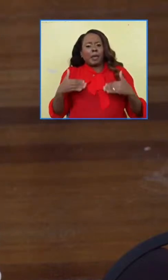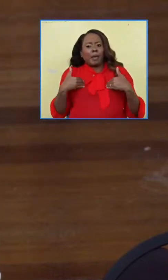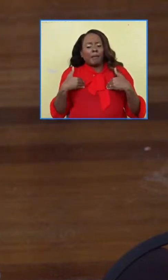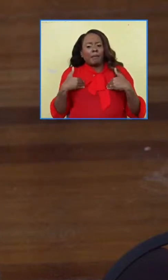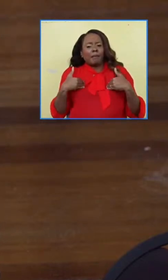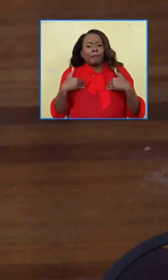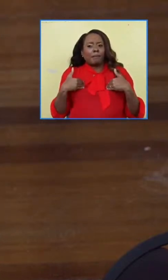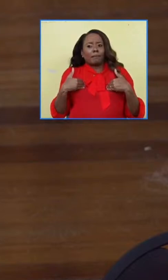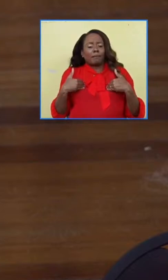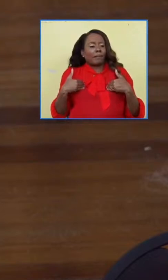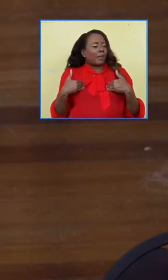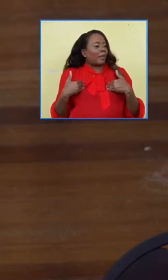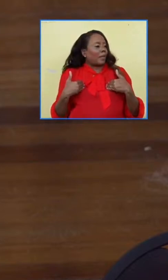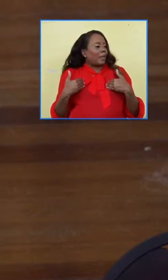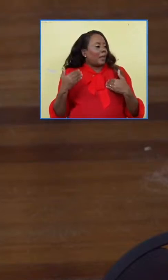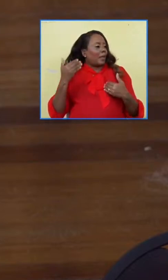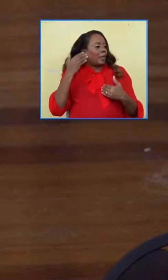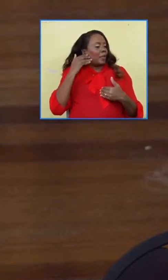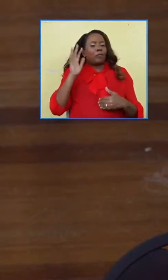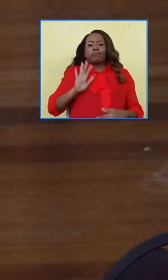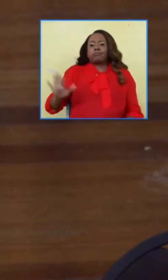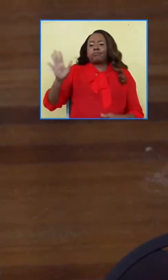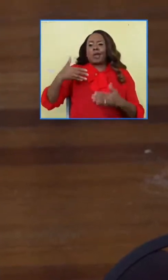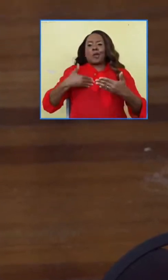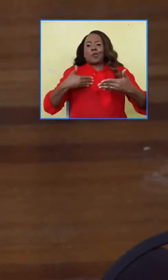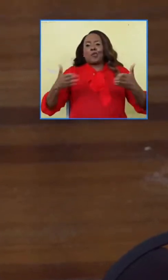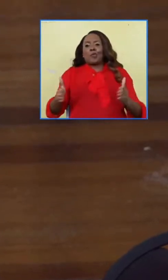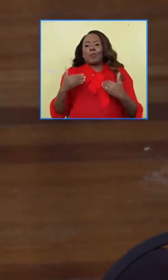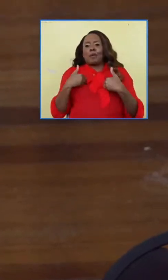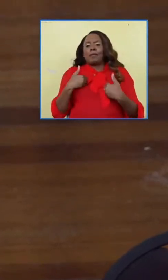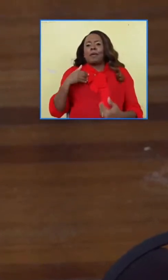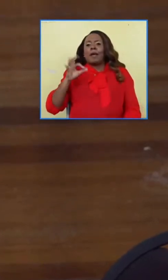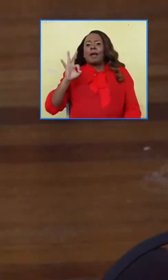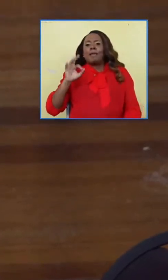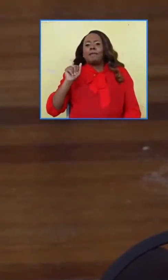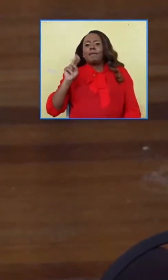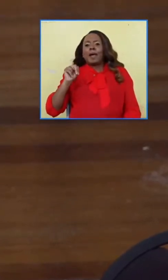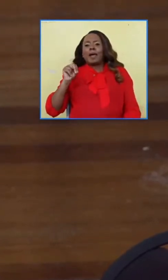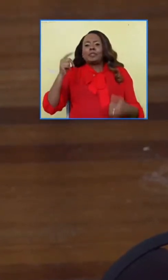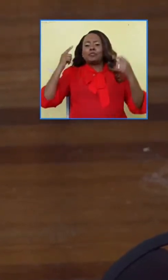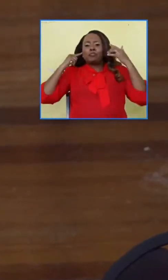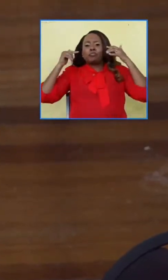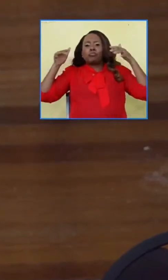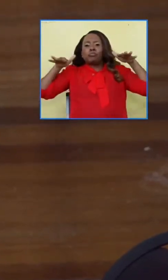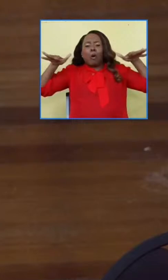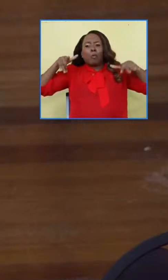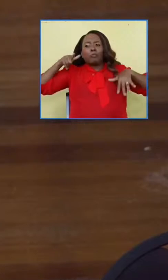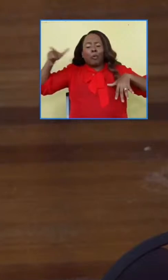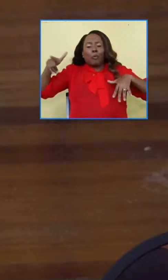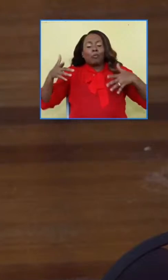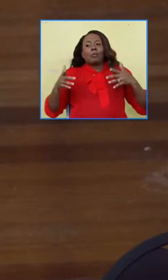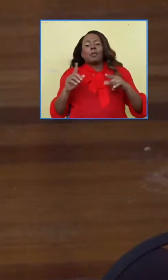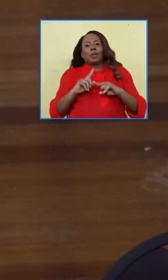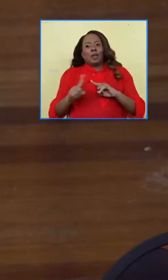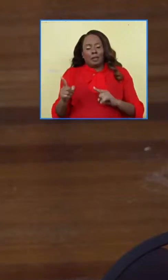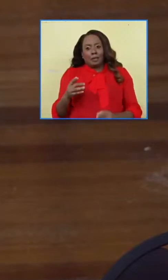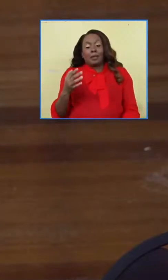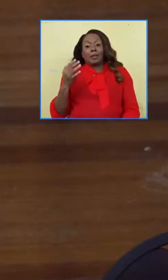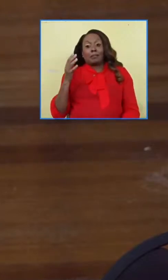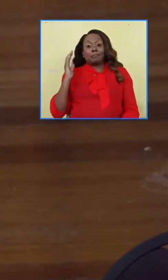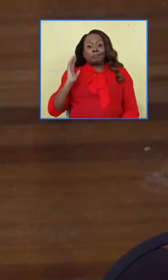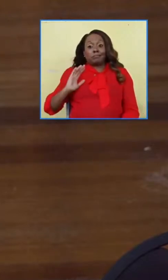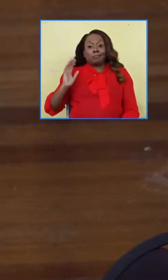with these fans I can't hear, but I will tell you it's under 2. It's about 1.7. Now in